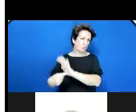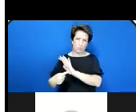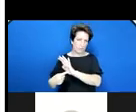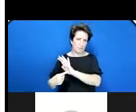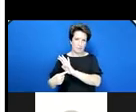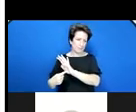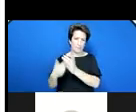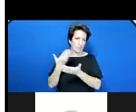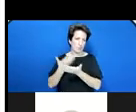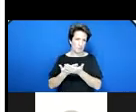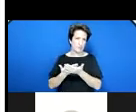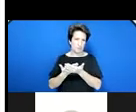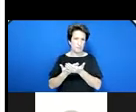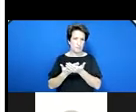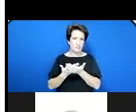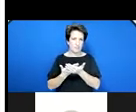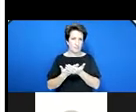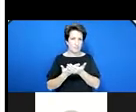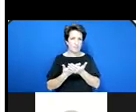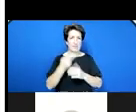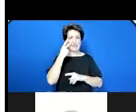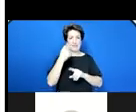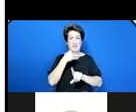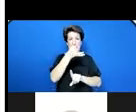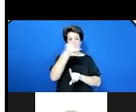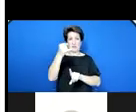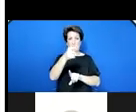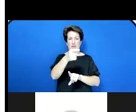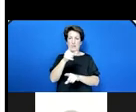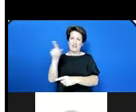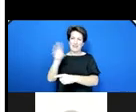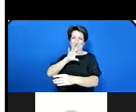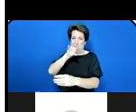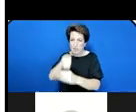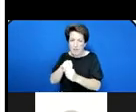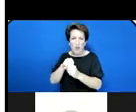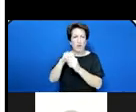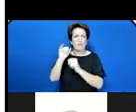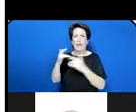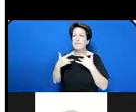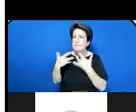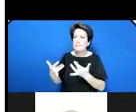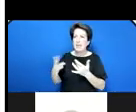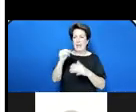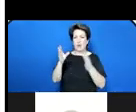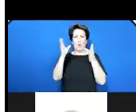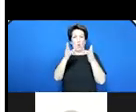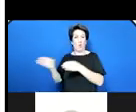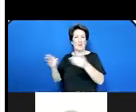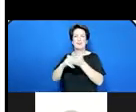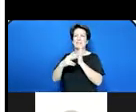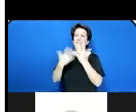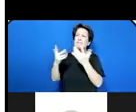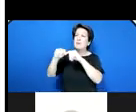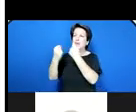the key there is participating in the activity, and that is an organized activity. So it would not apply to